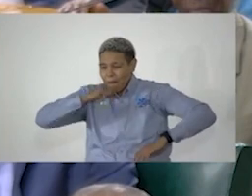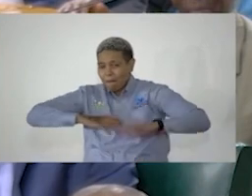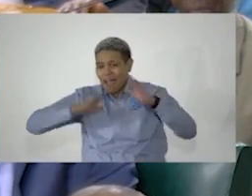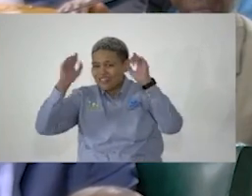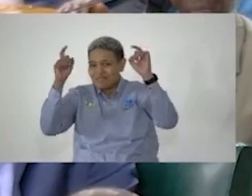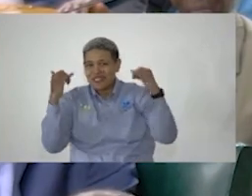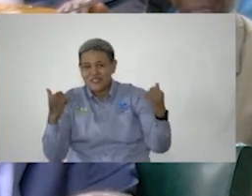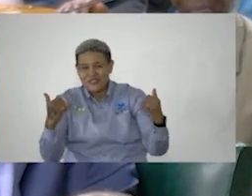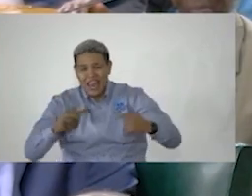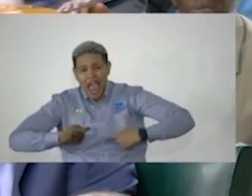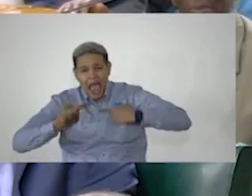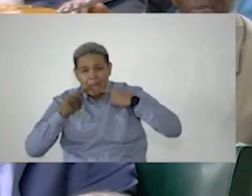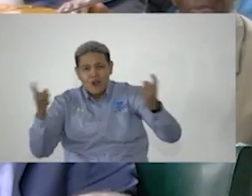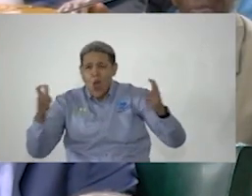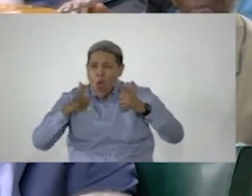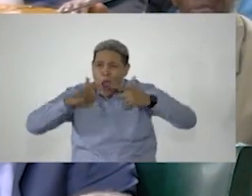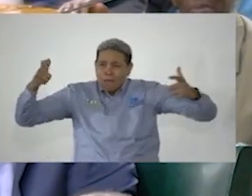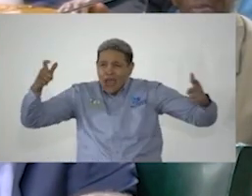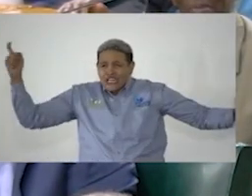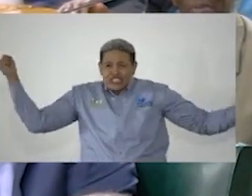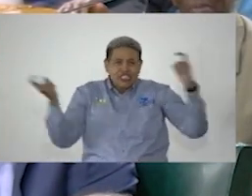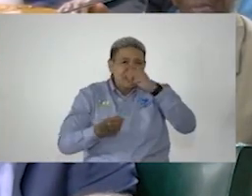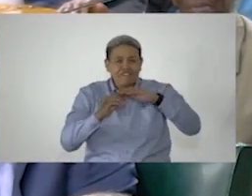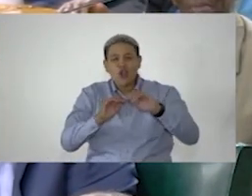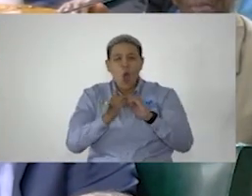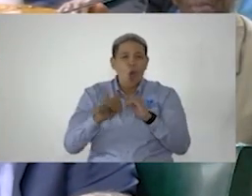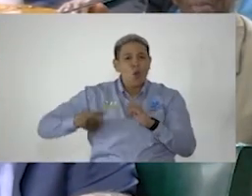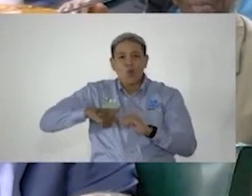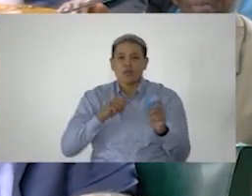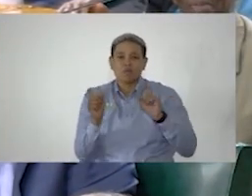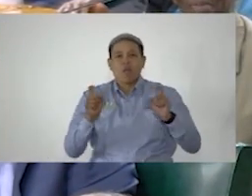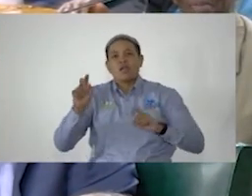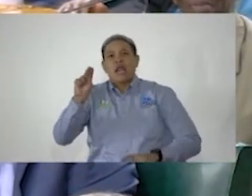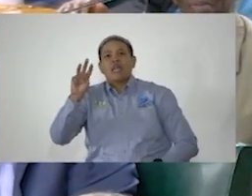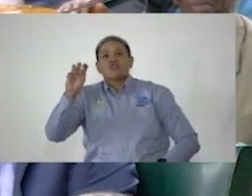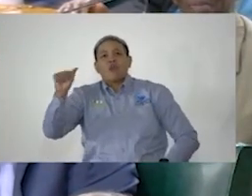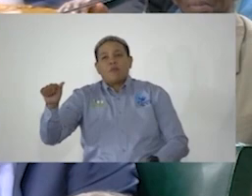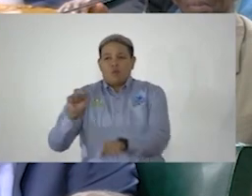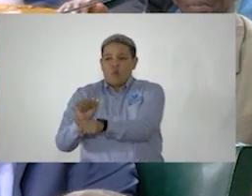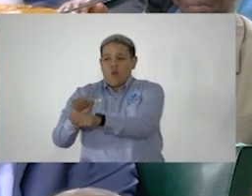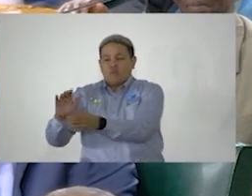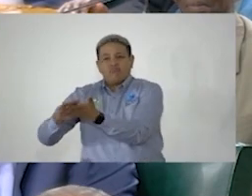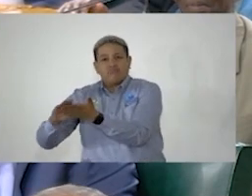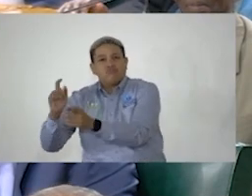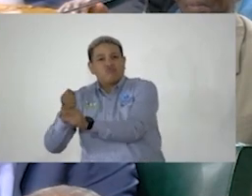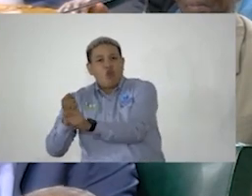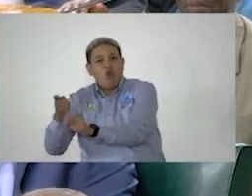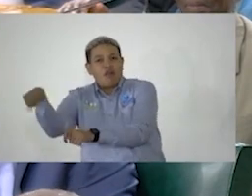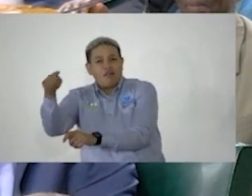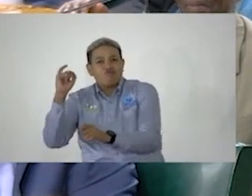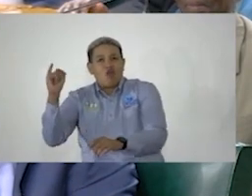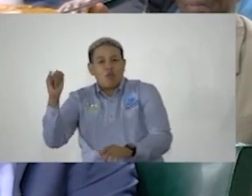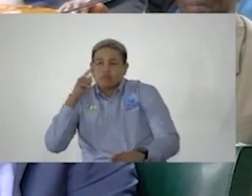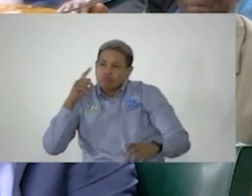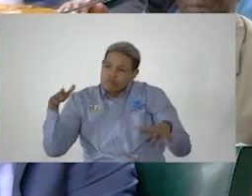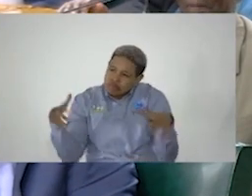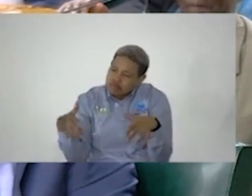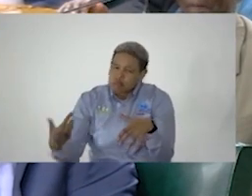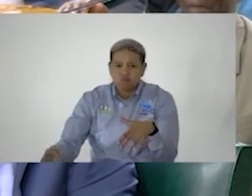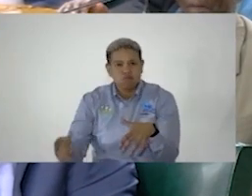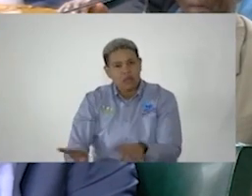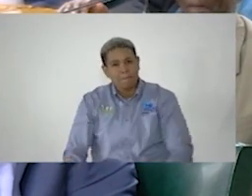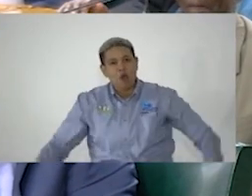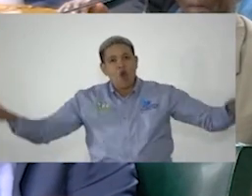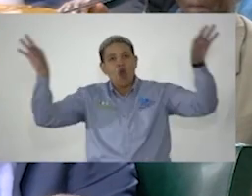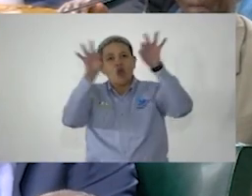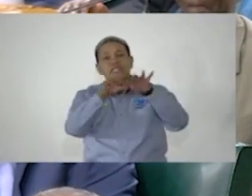Today, I'm announcing a major shift in how we treat this important category of the public sector workforce.